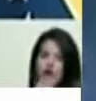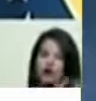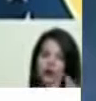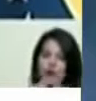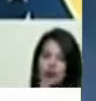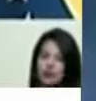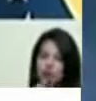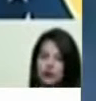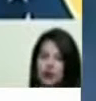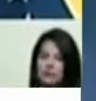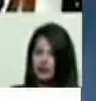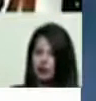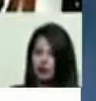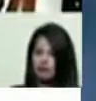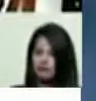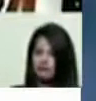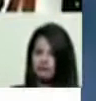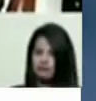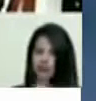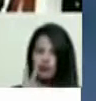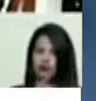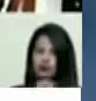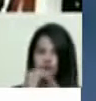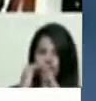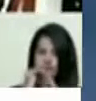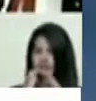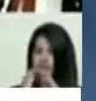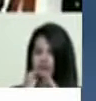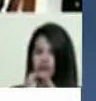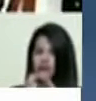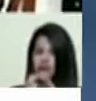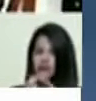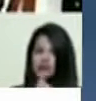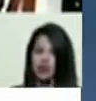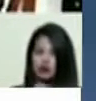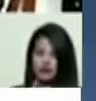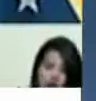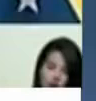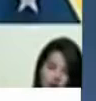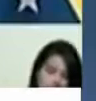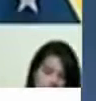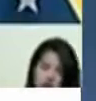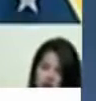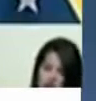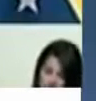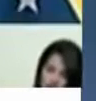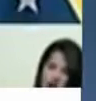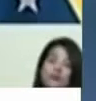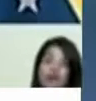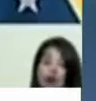European Union so far. I think we can expect something from the State Department in the U.S. in the coming days.